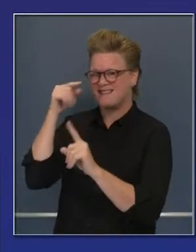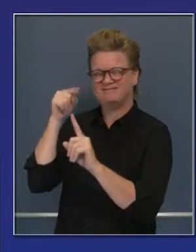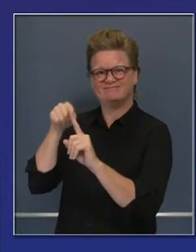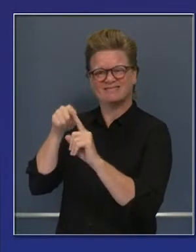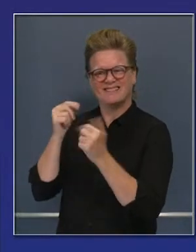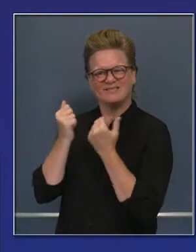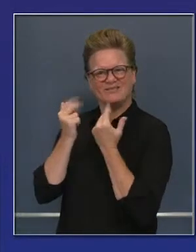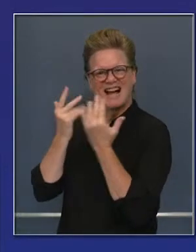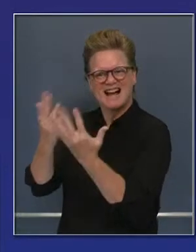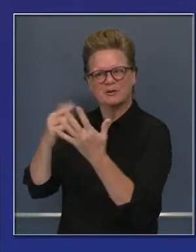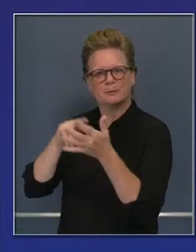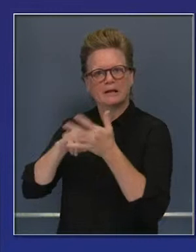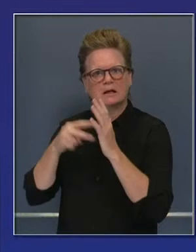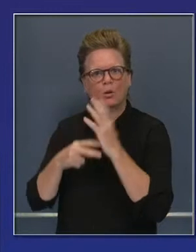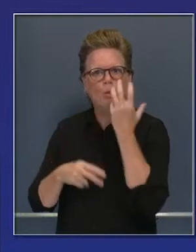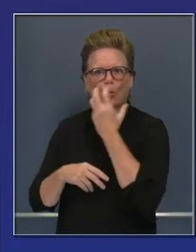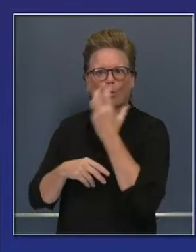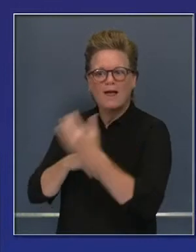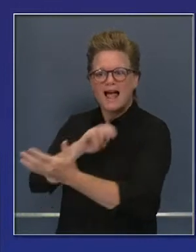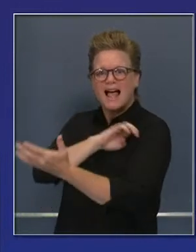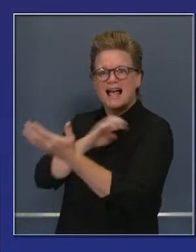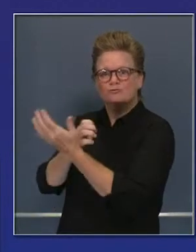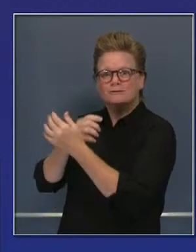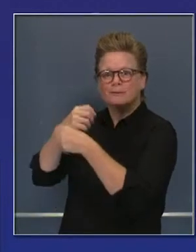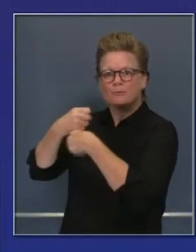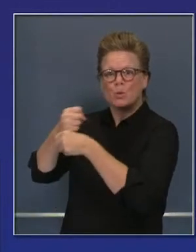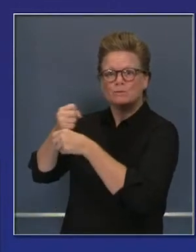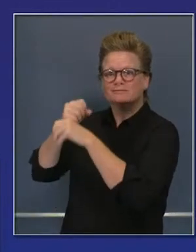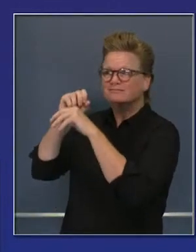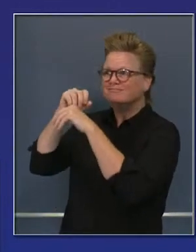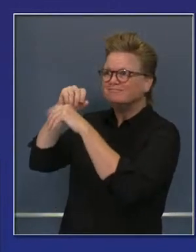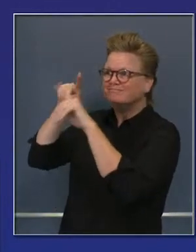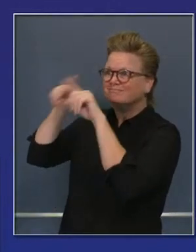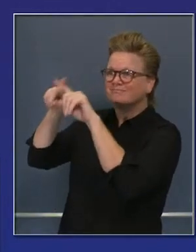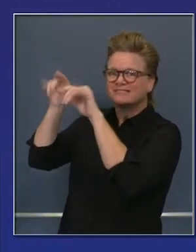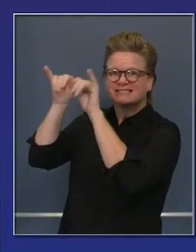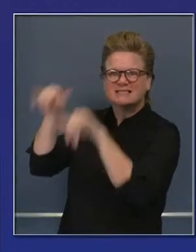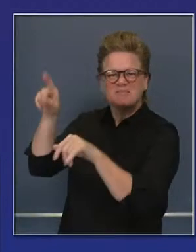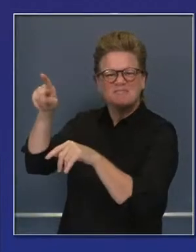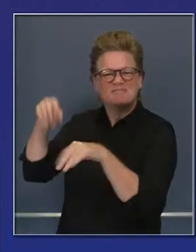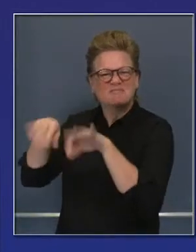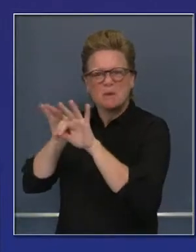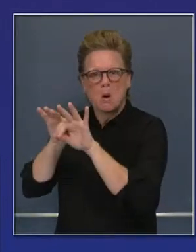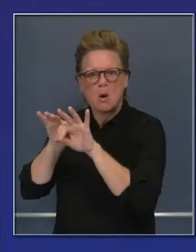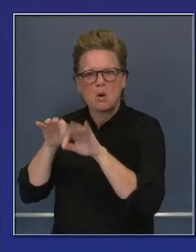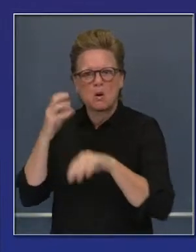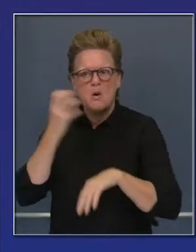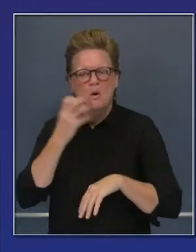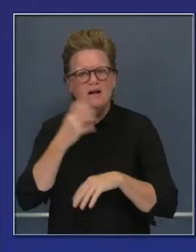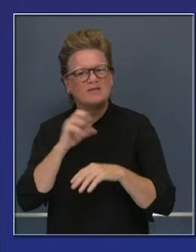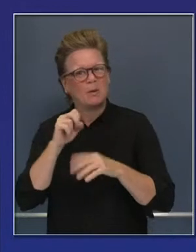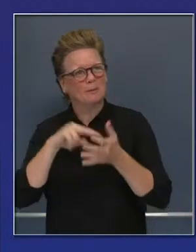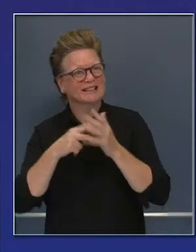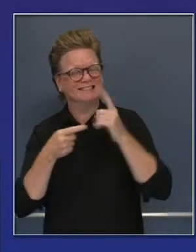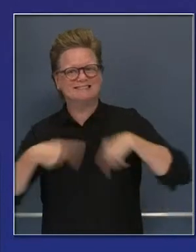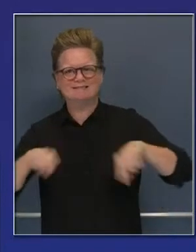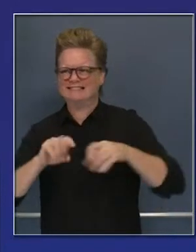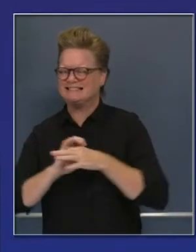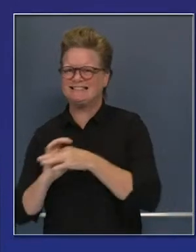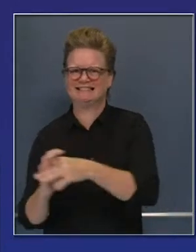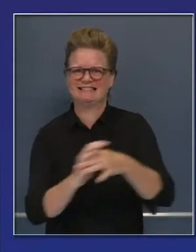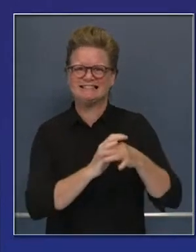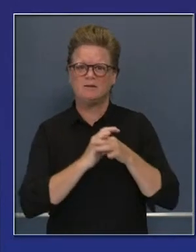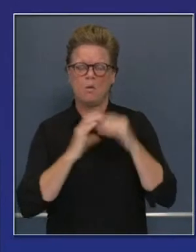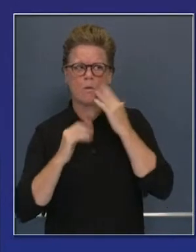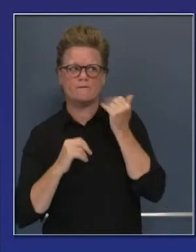energy generation in this state. So all these things are connected. This is a challenging time, but we're up to this